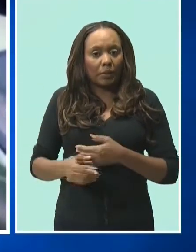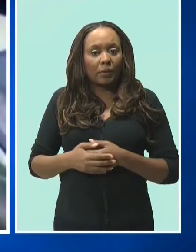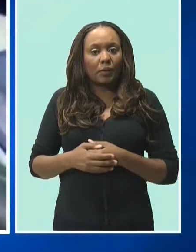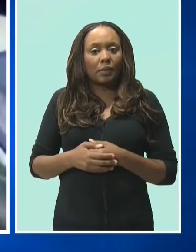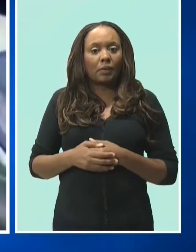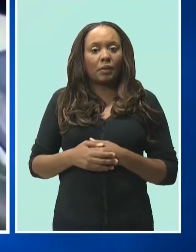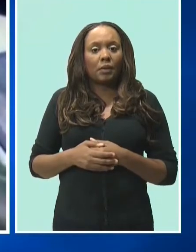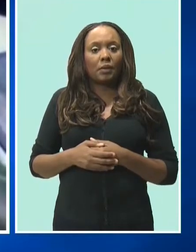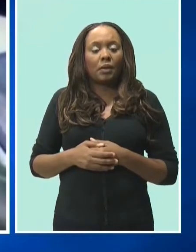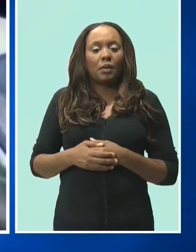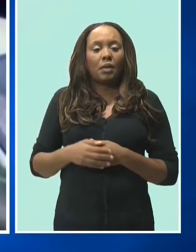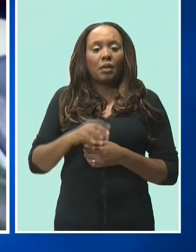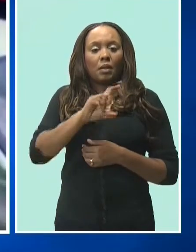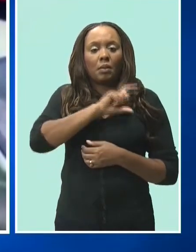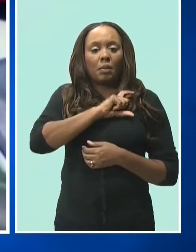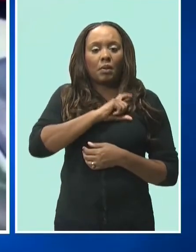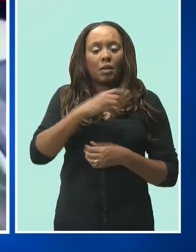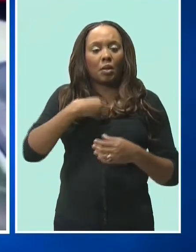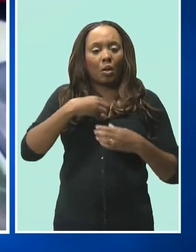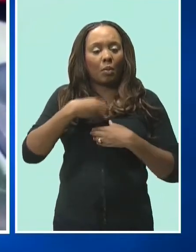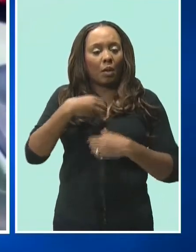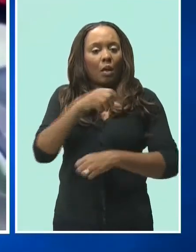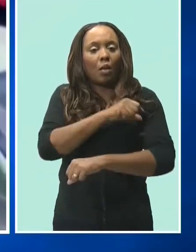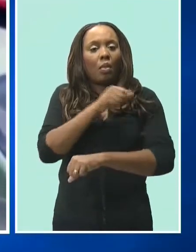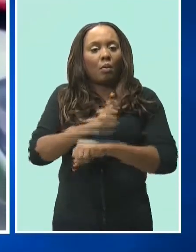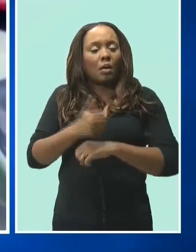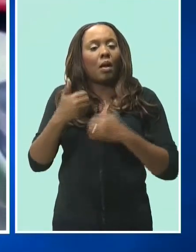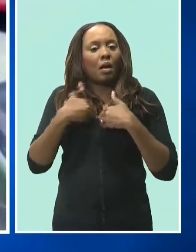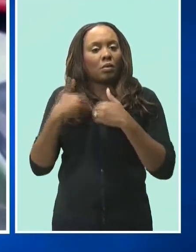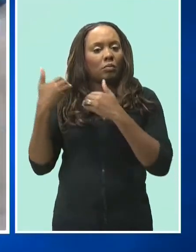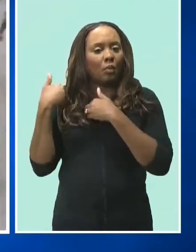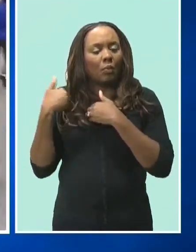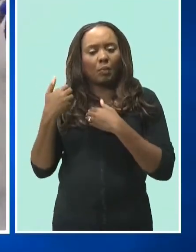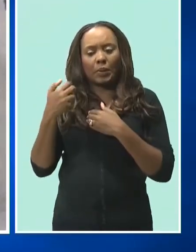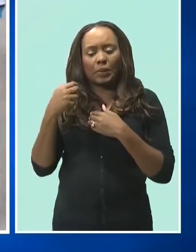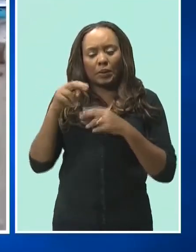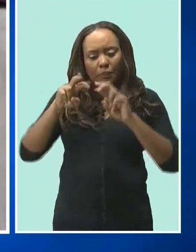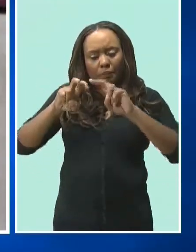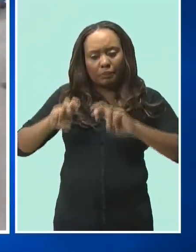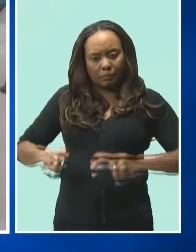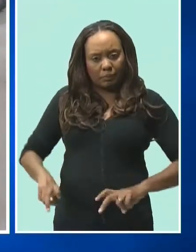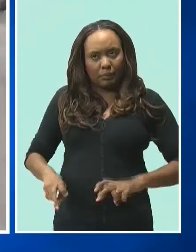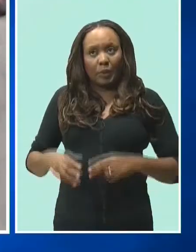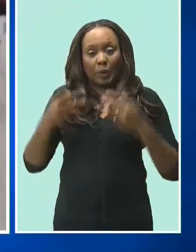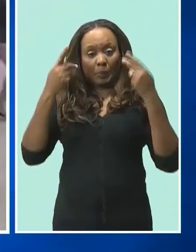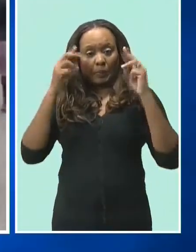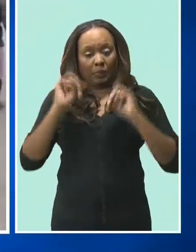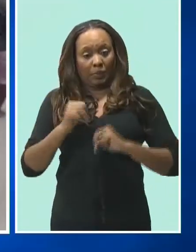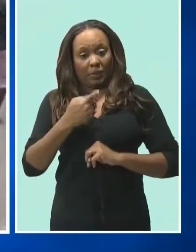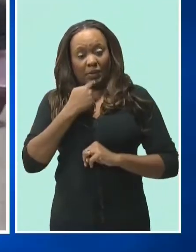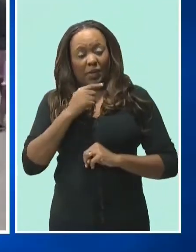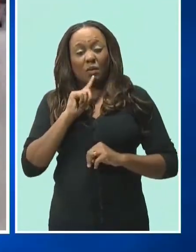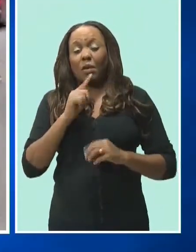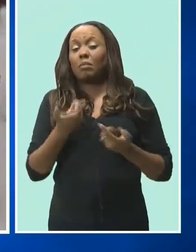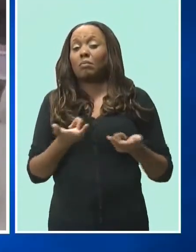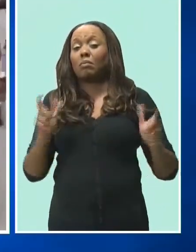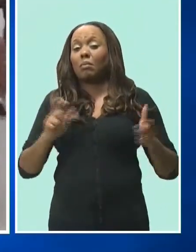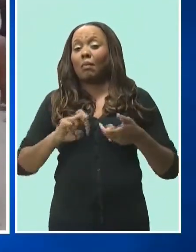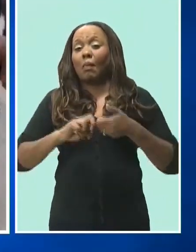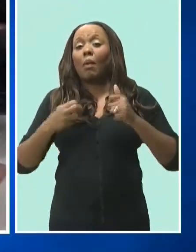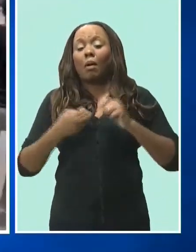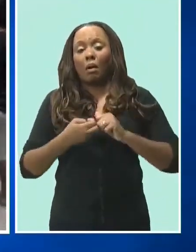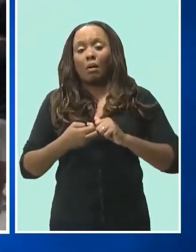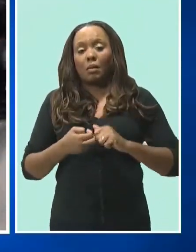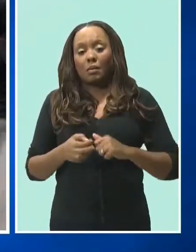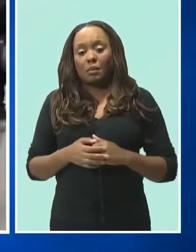Complaints Authority has a duty to investigate police-involved killings, the Prime Minister said there is a bigger problem that must